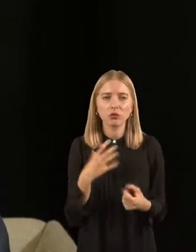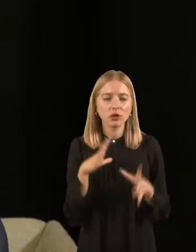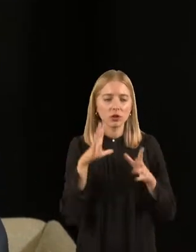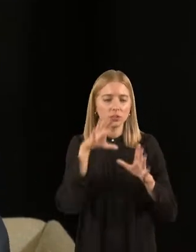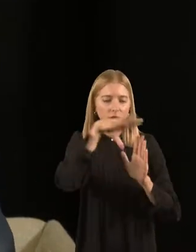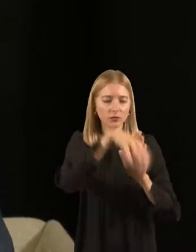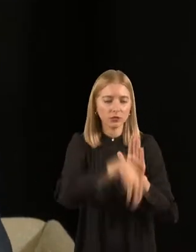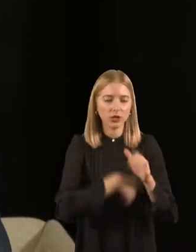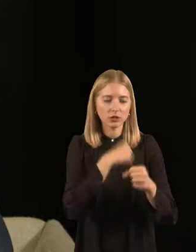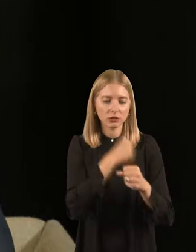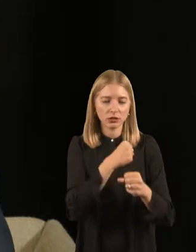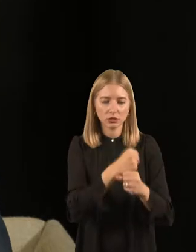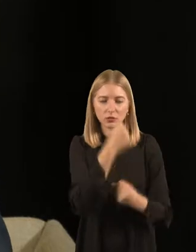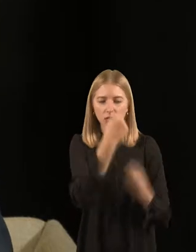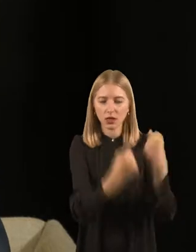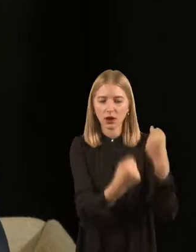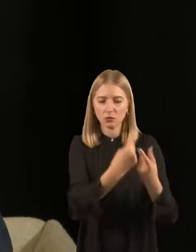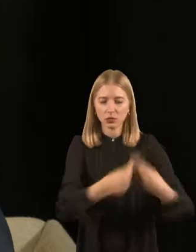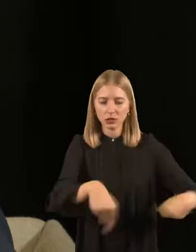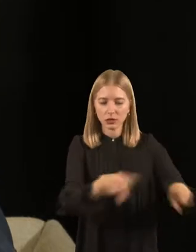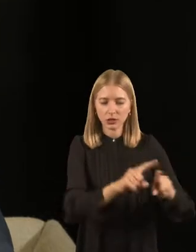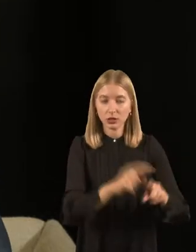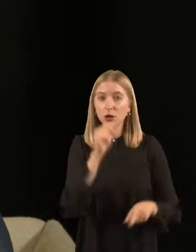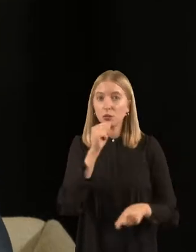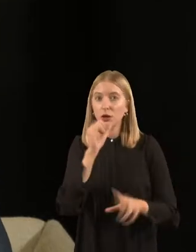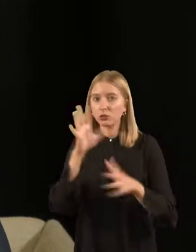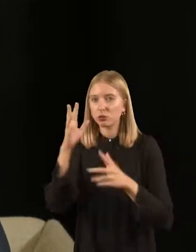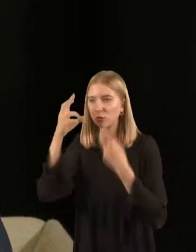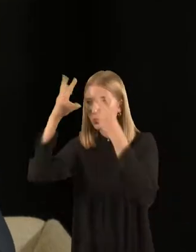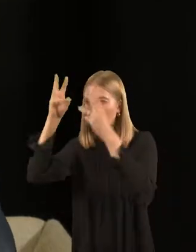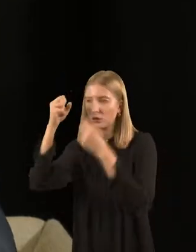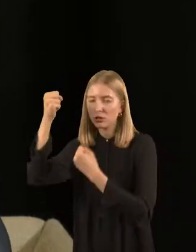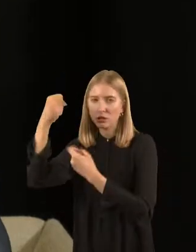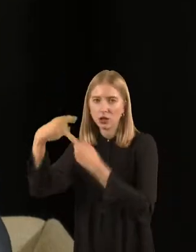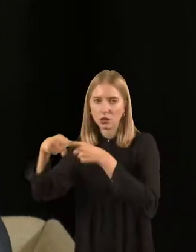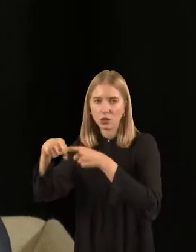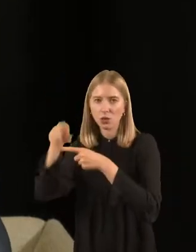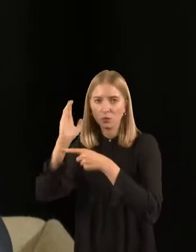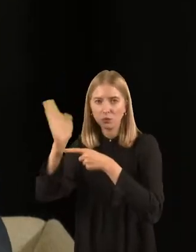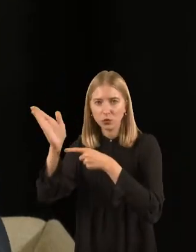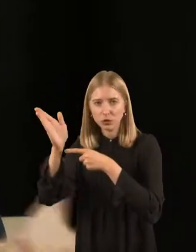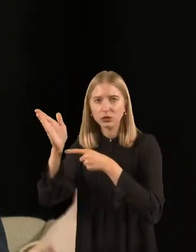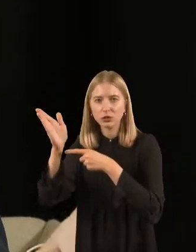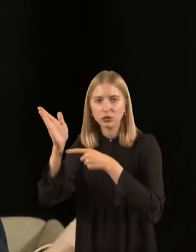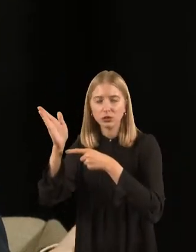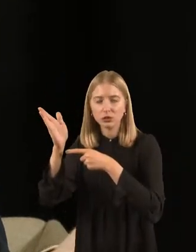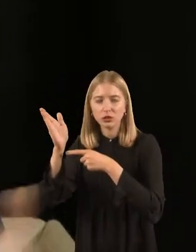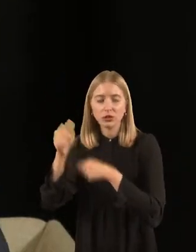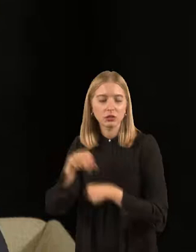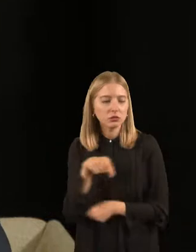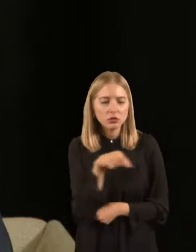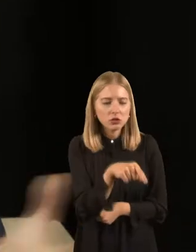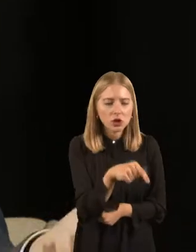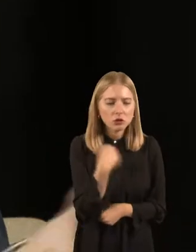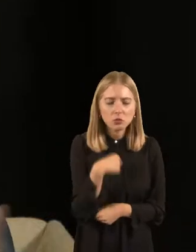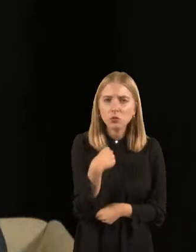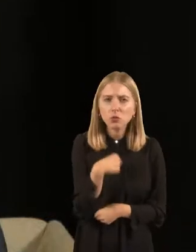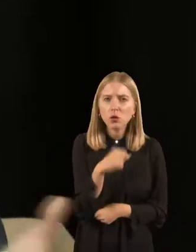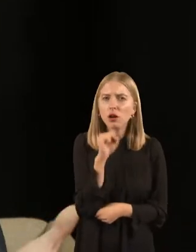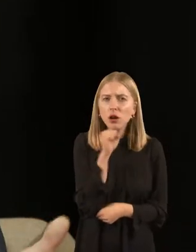and using more advanced technologies in the system